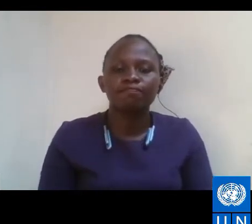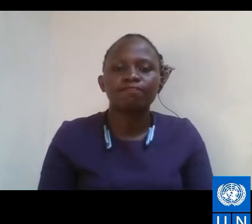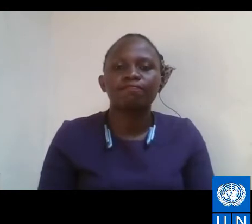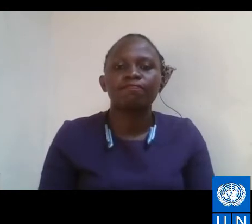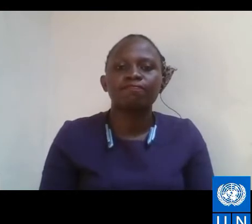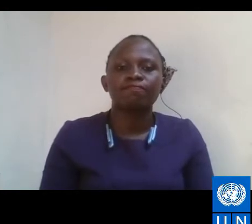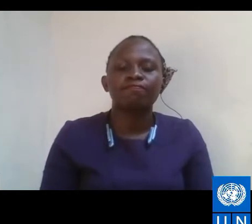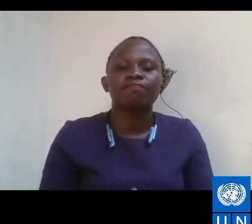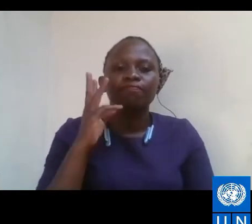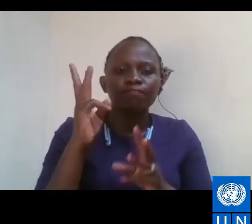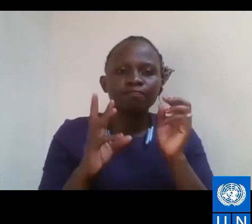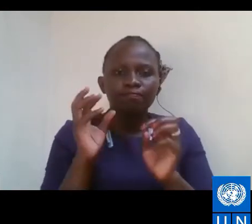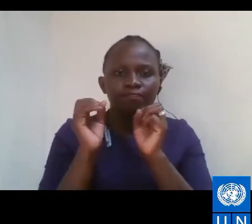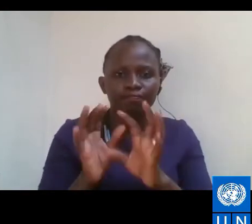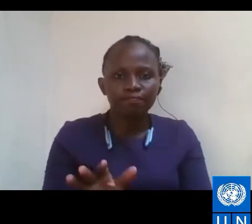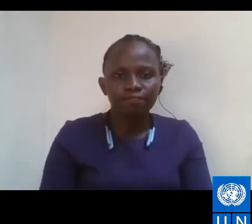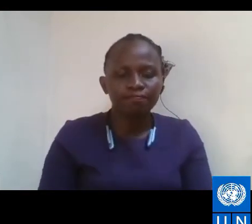about